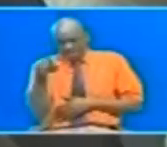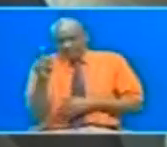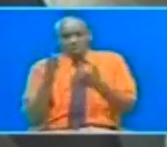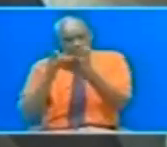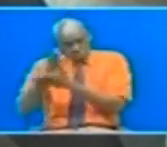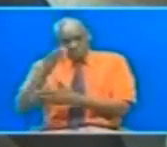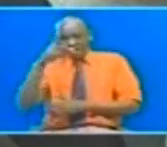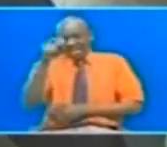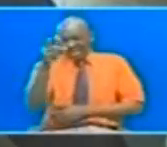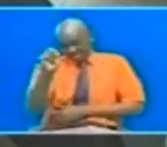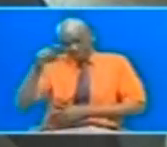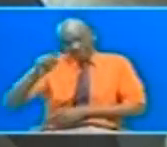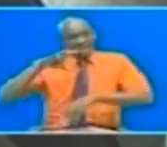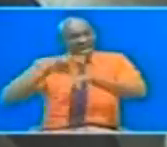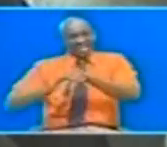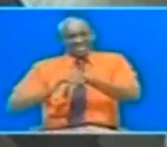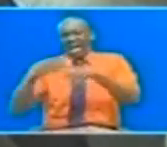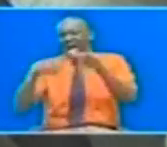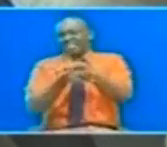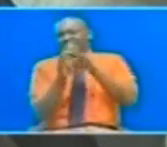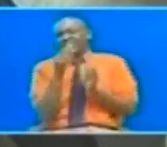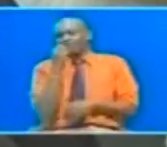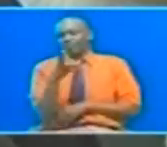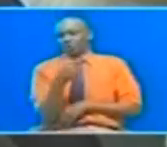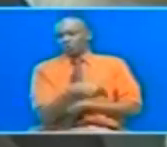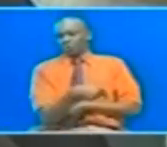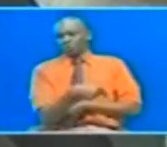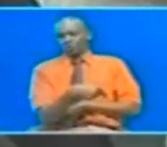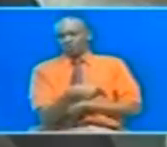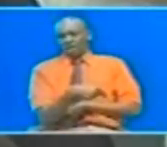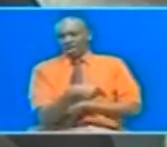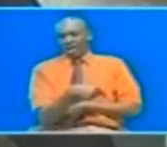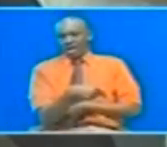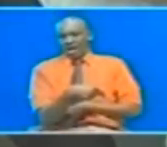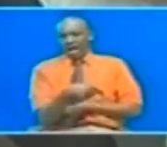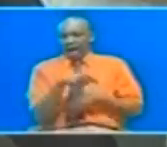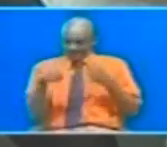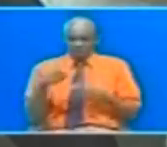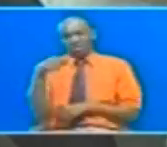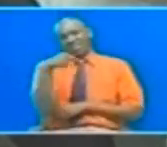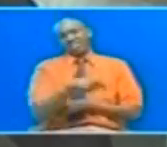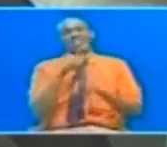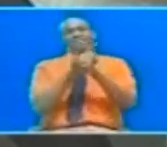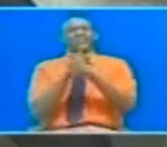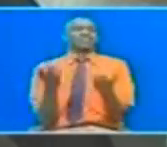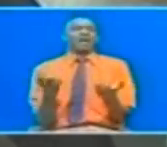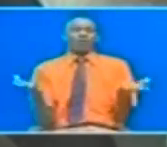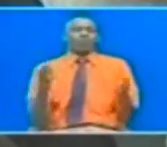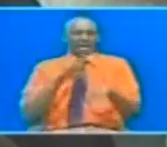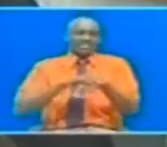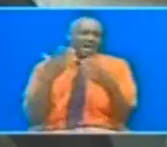Ken Wafula, got access in its dealings to a defense witness,